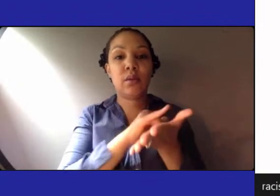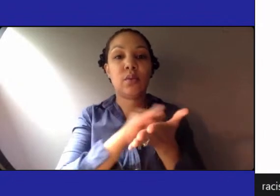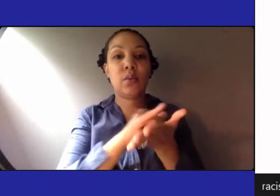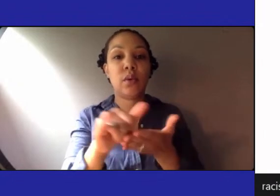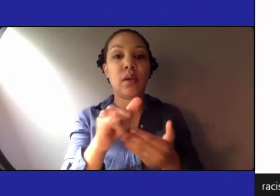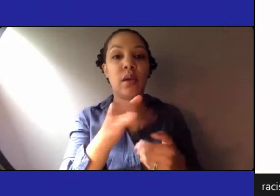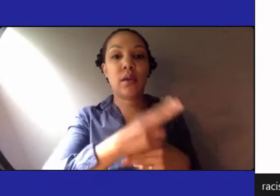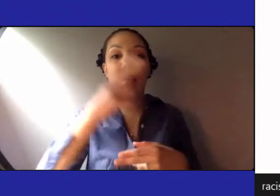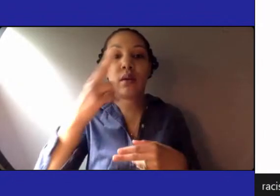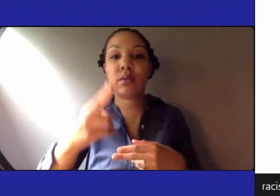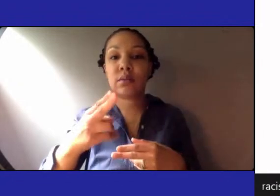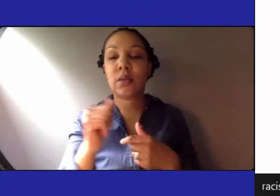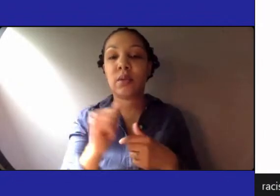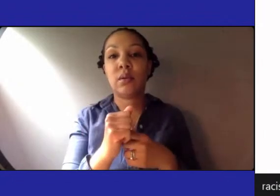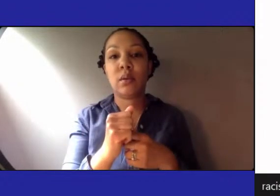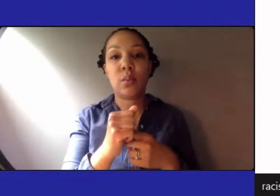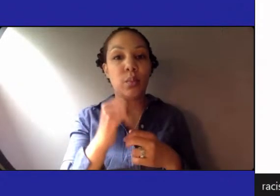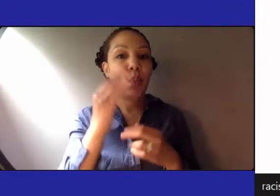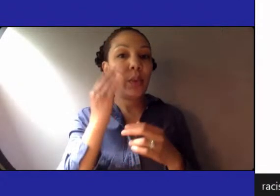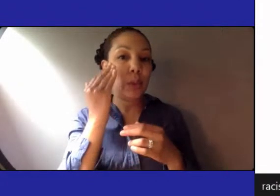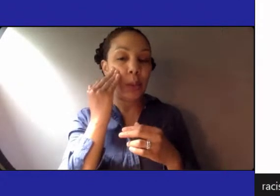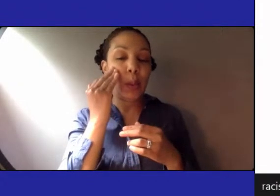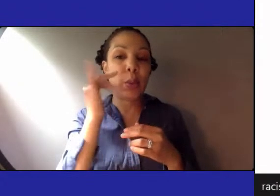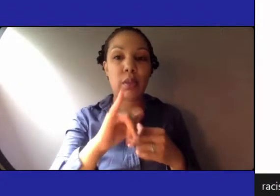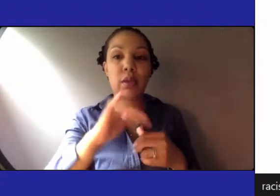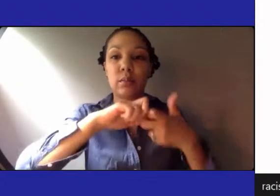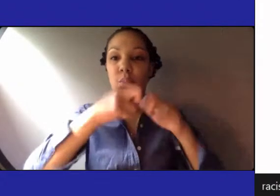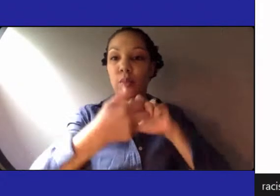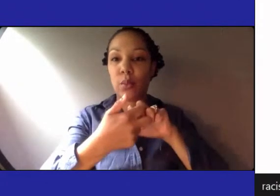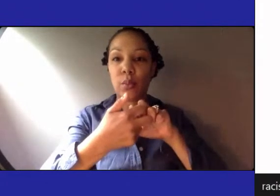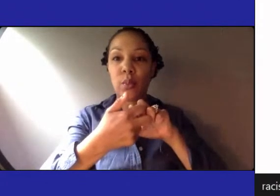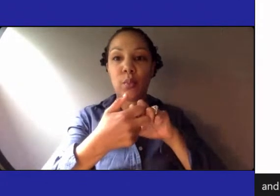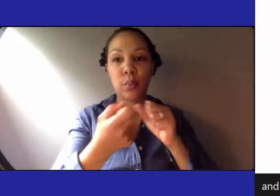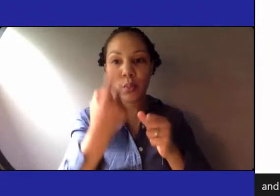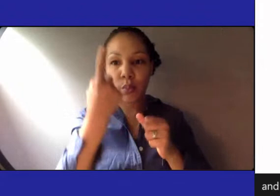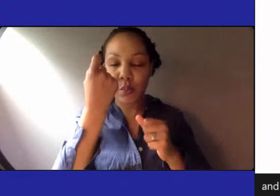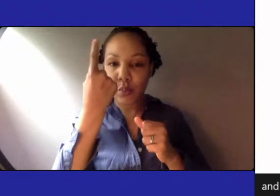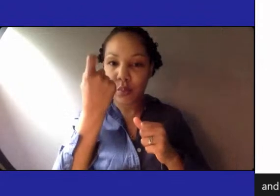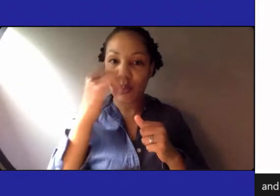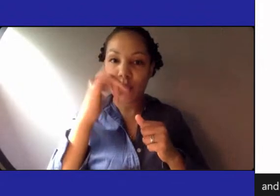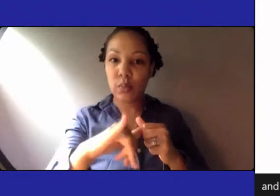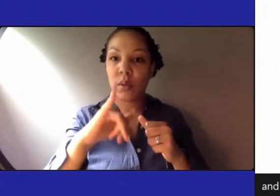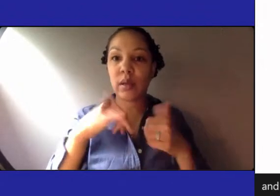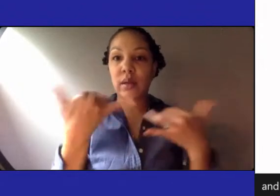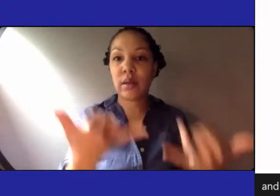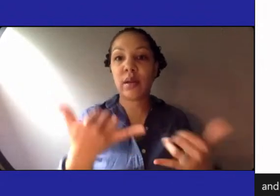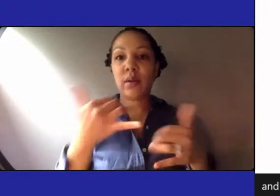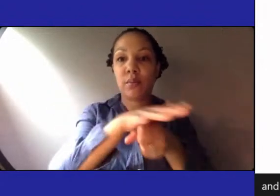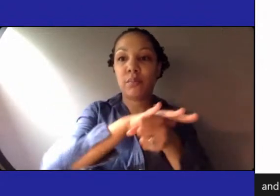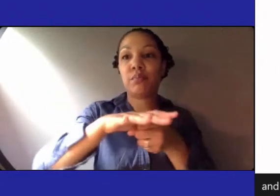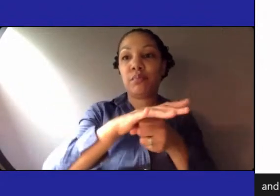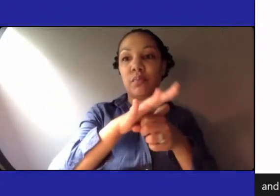structural racism, that is the way in which society fosters racial discrimination through systems of